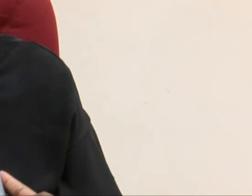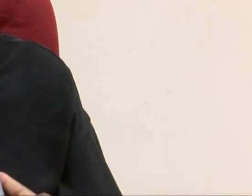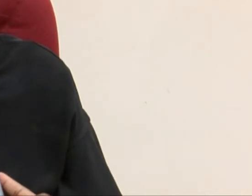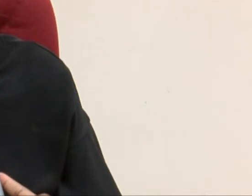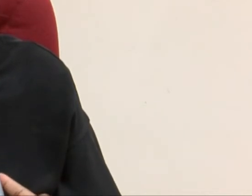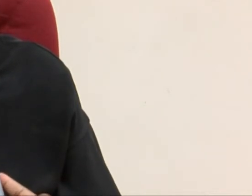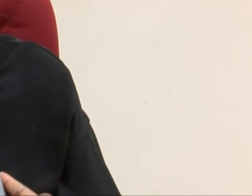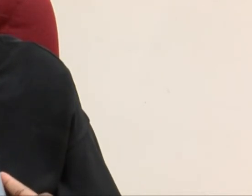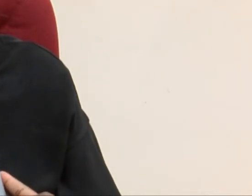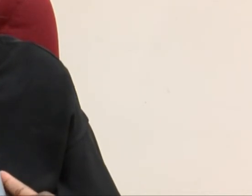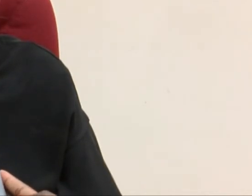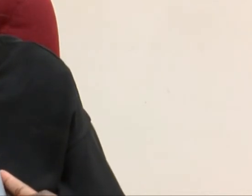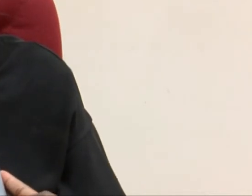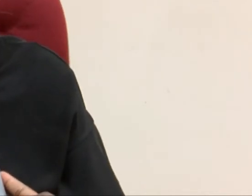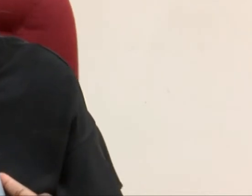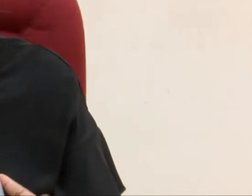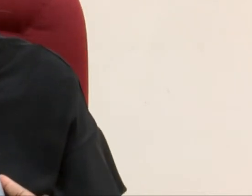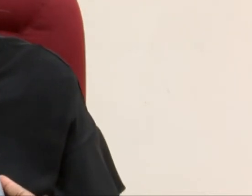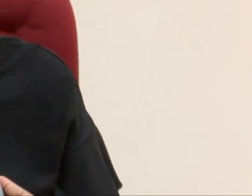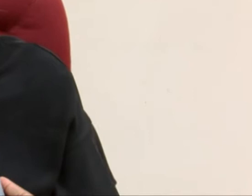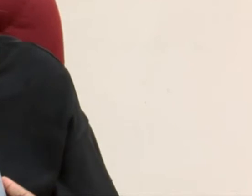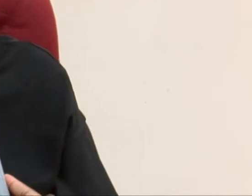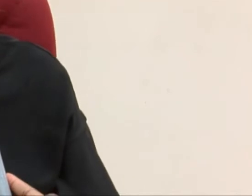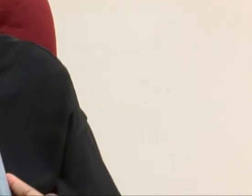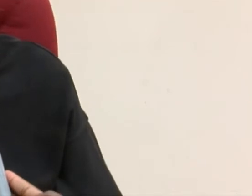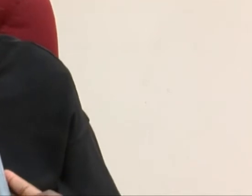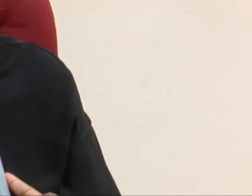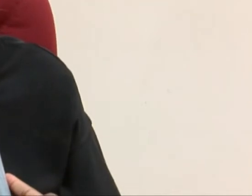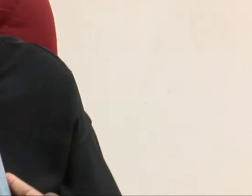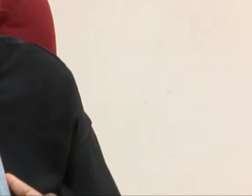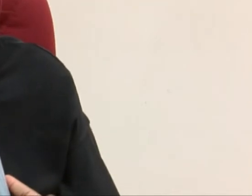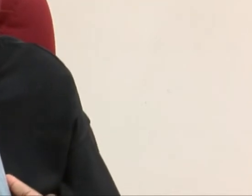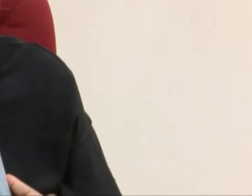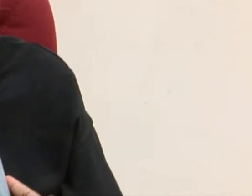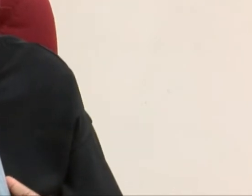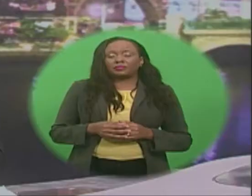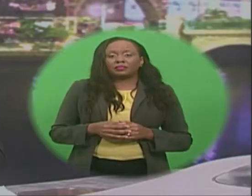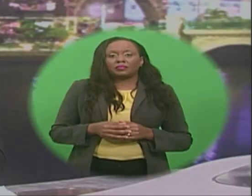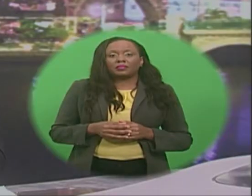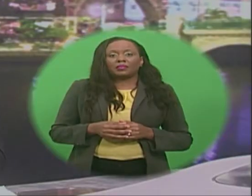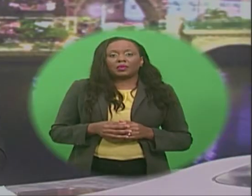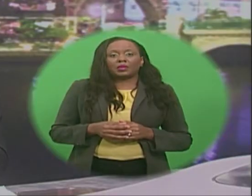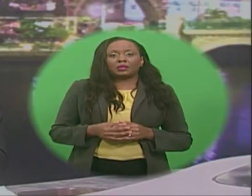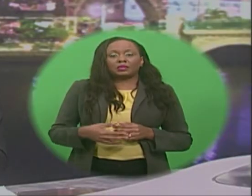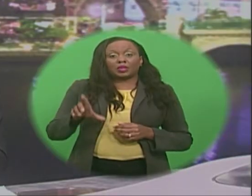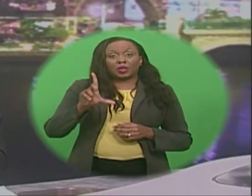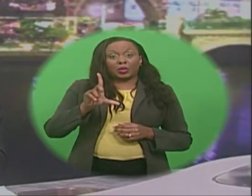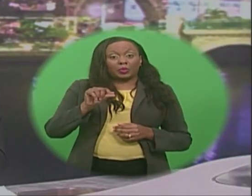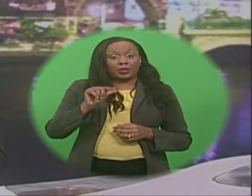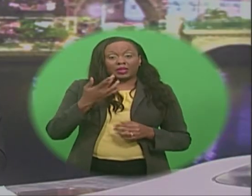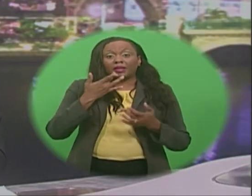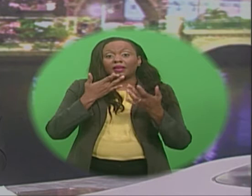course we give a presentation on the Employment Rights Act and the provisions of that. 20